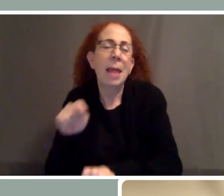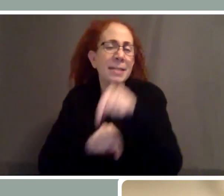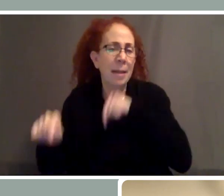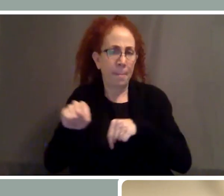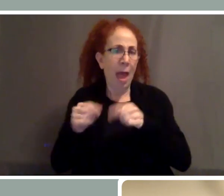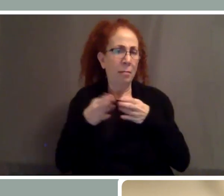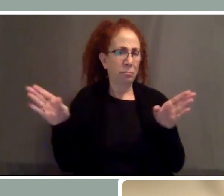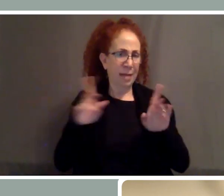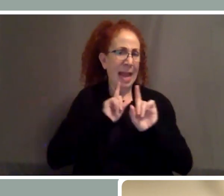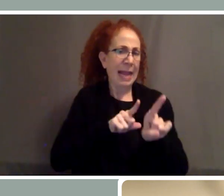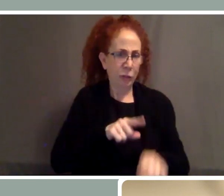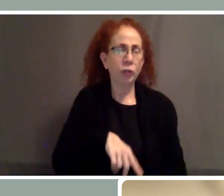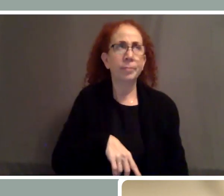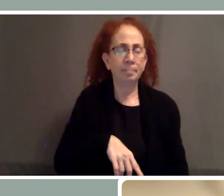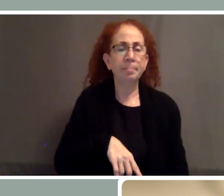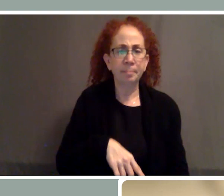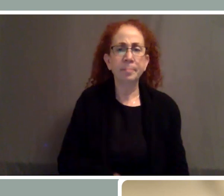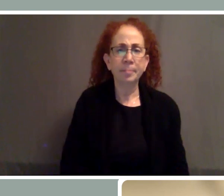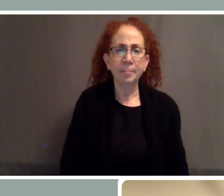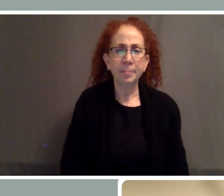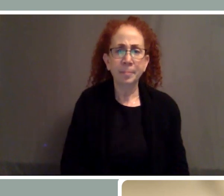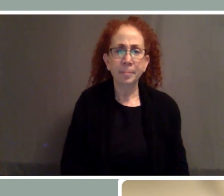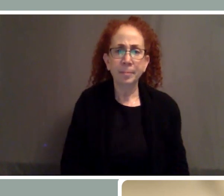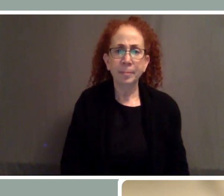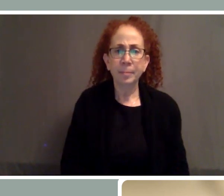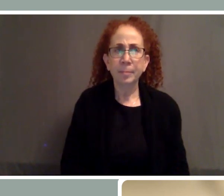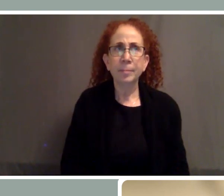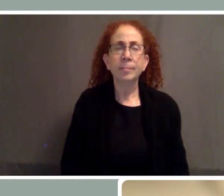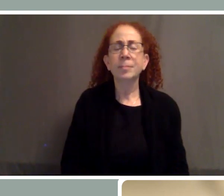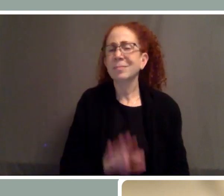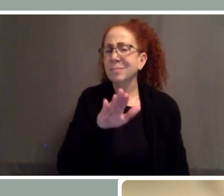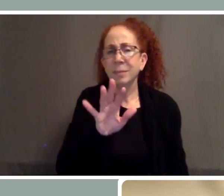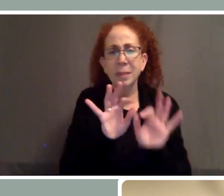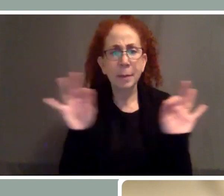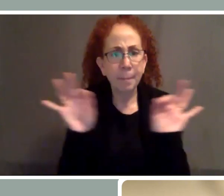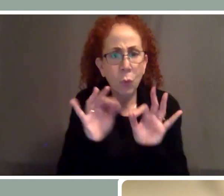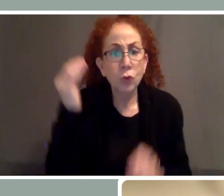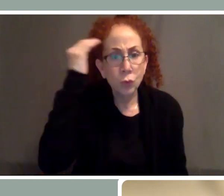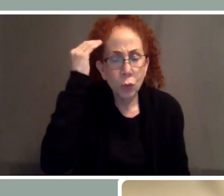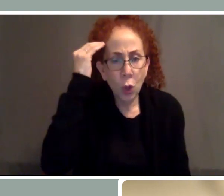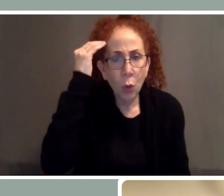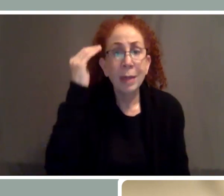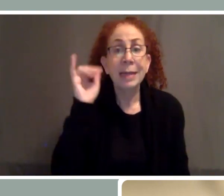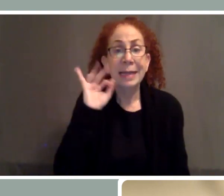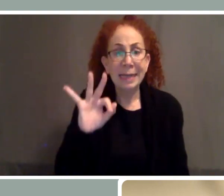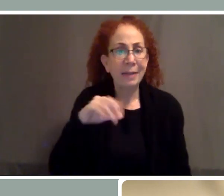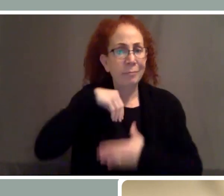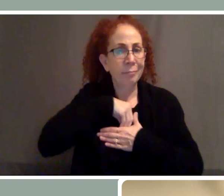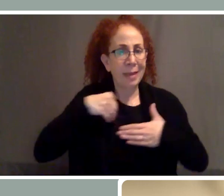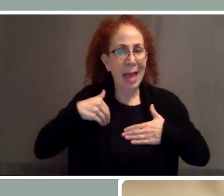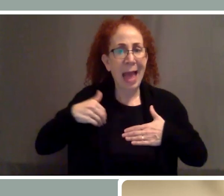and also just a broader thing, just how important it is to know whether one carries